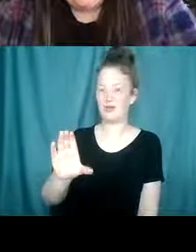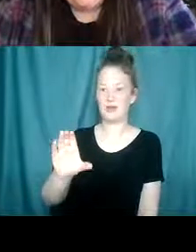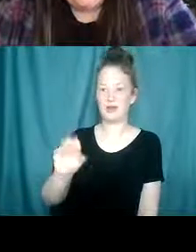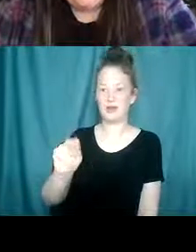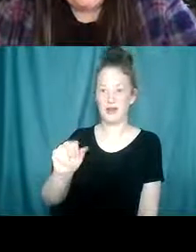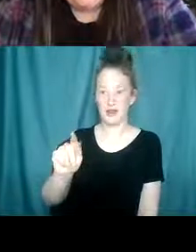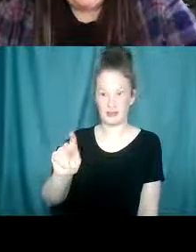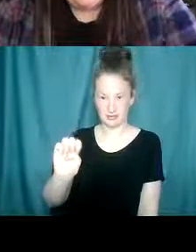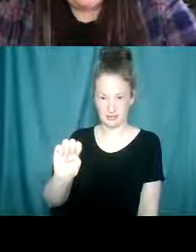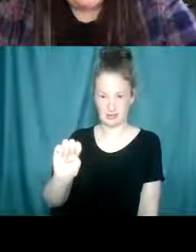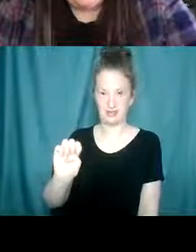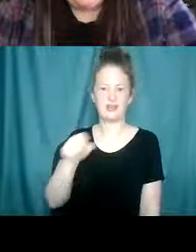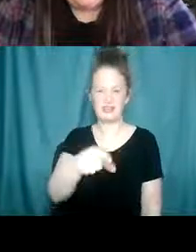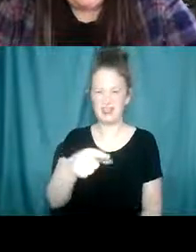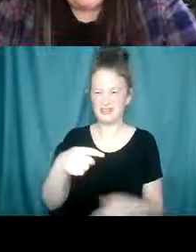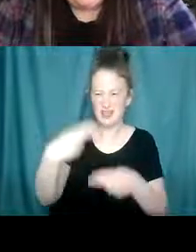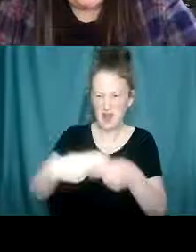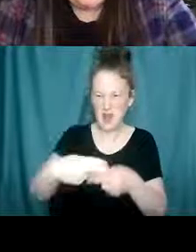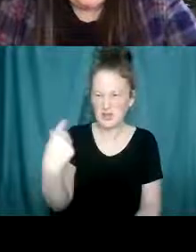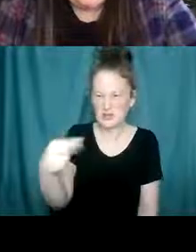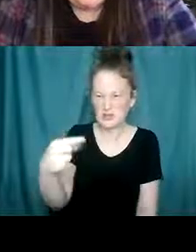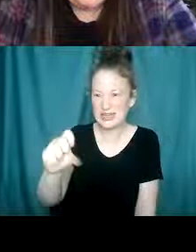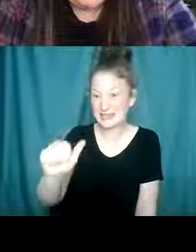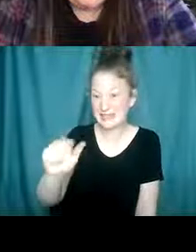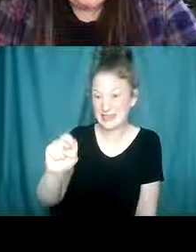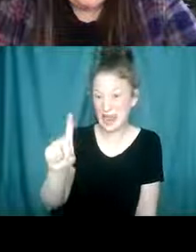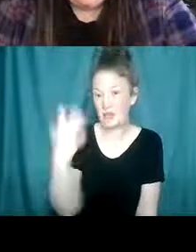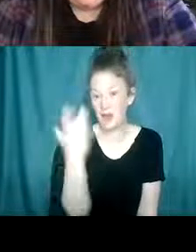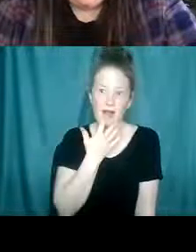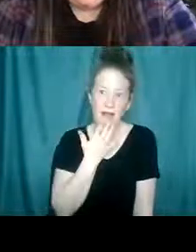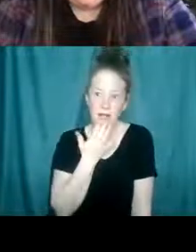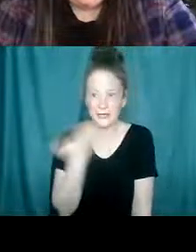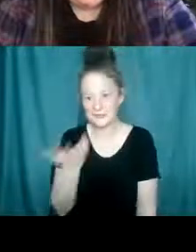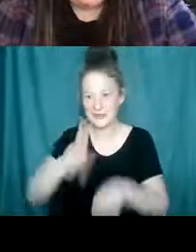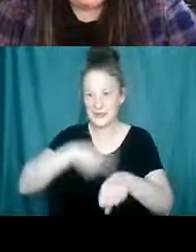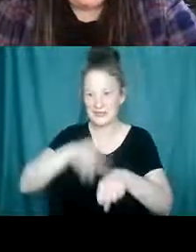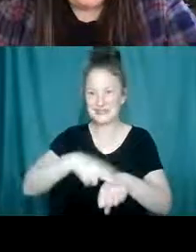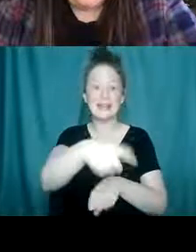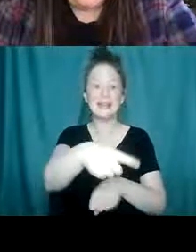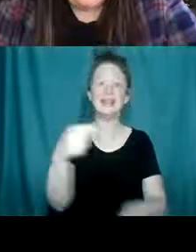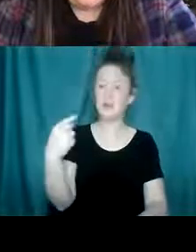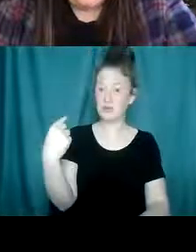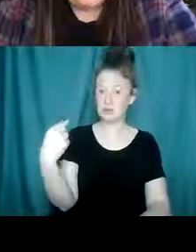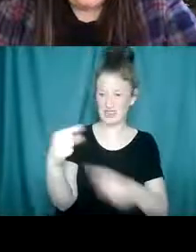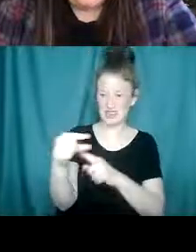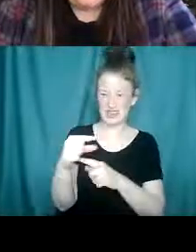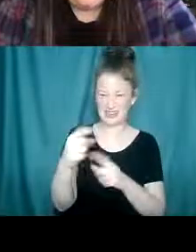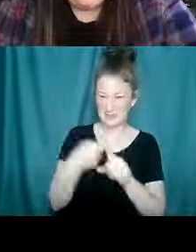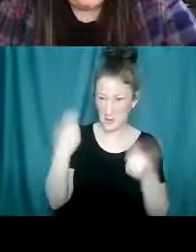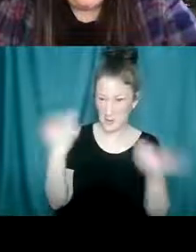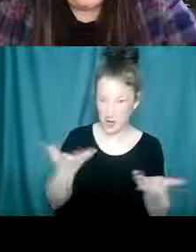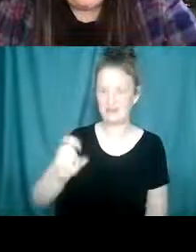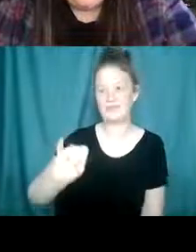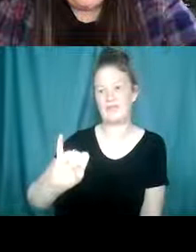Glauconite gets its name greensand because of its color, of course, and this green color is given by iron in